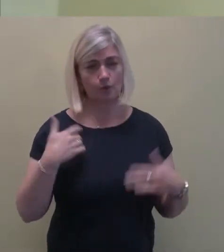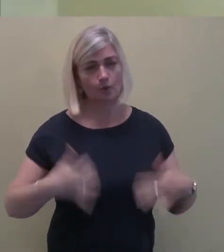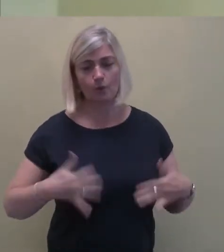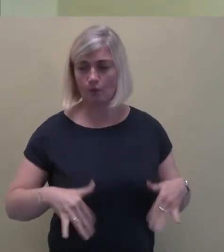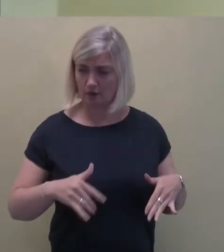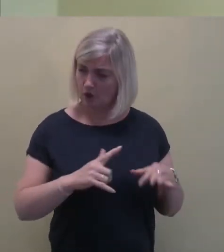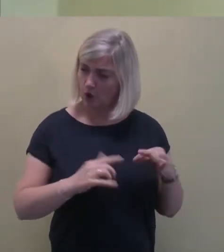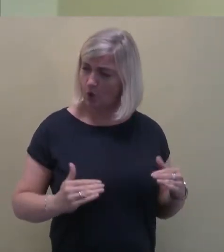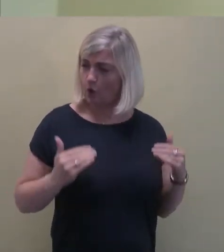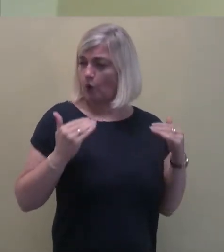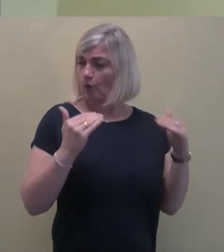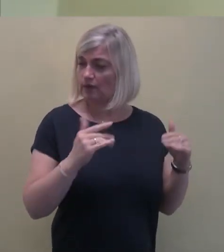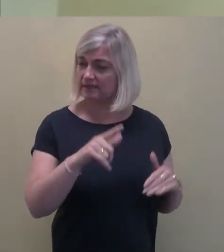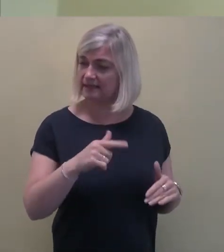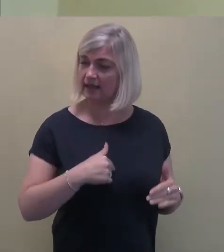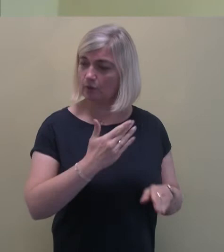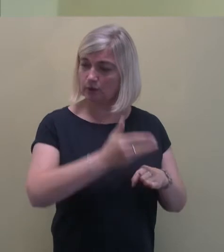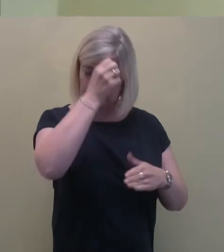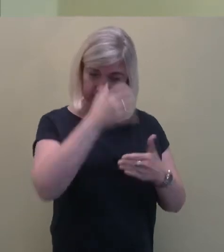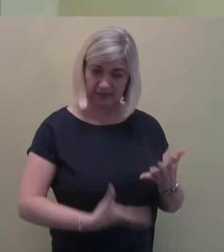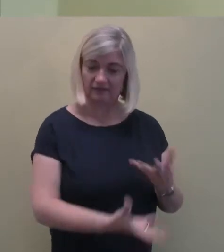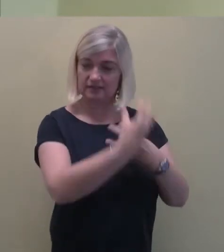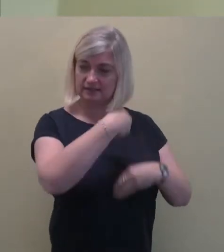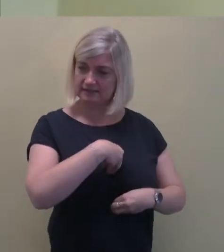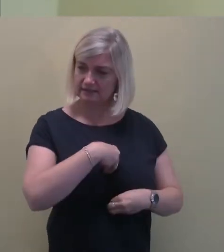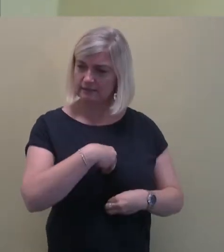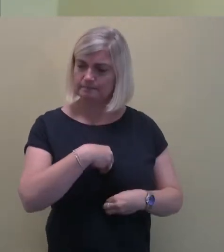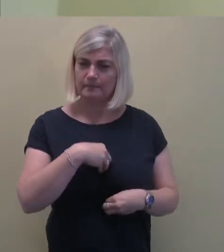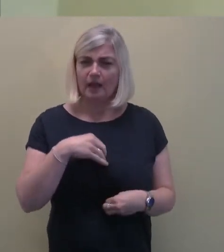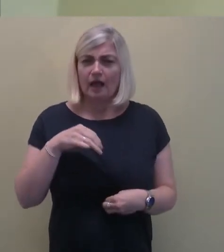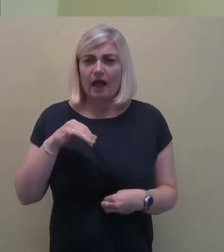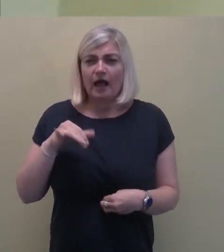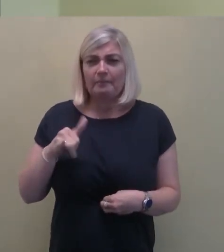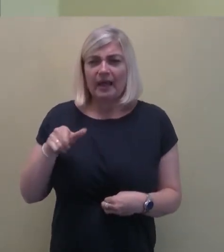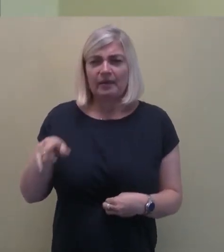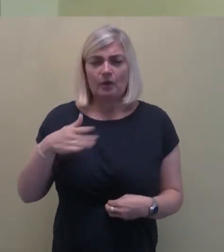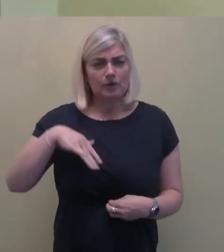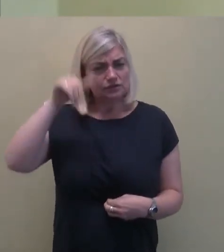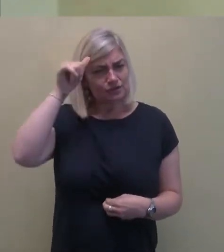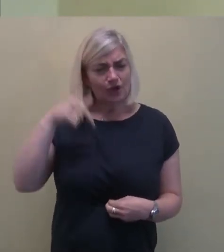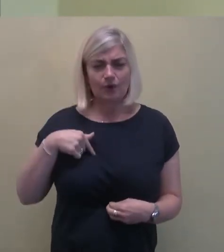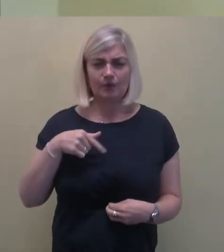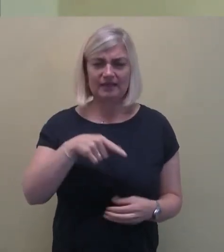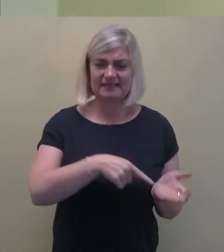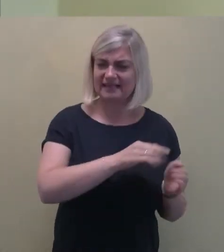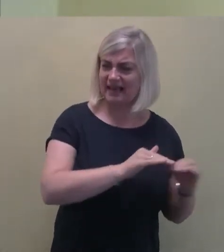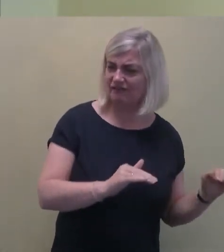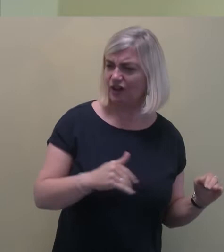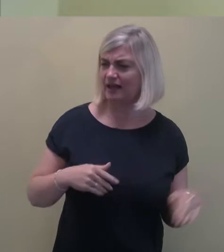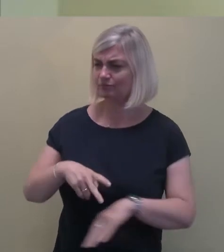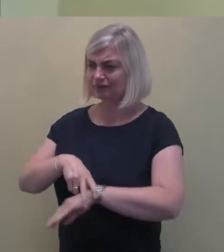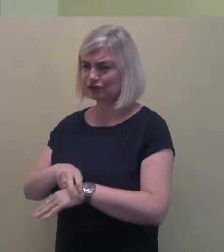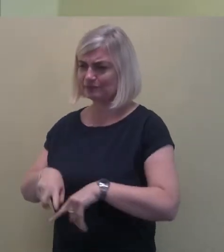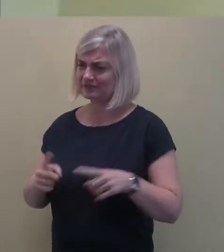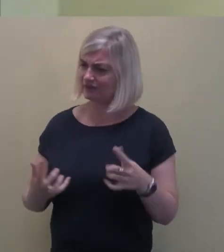and programming, etc. It's a 2-year full-time course, level 3. So it's level 3 in that it's equivalent to 3 A-levels. It's